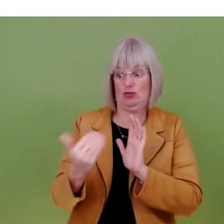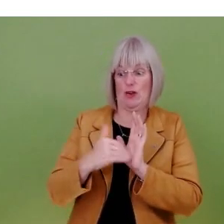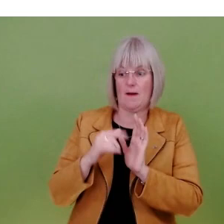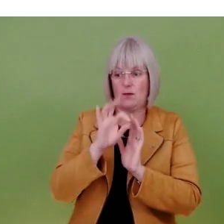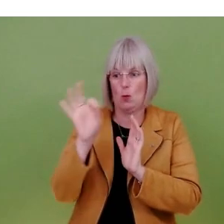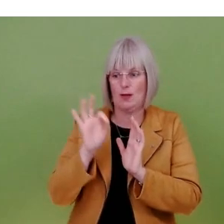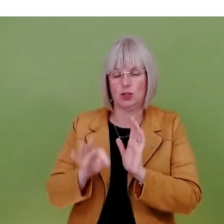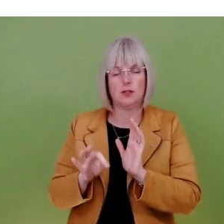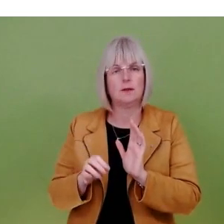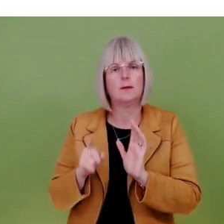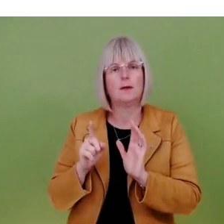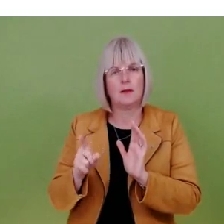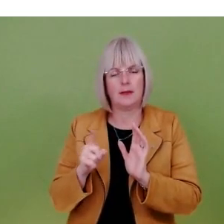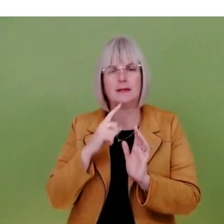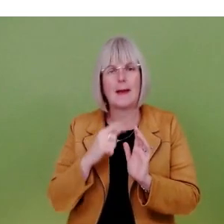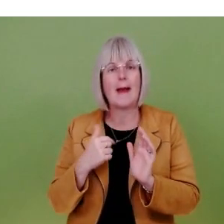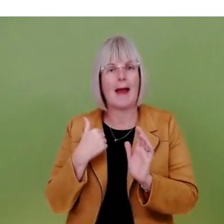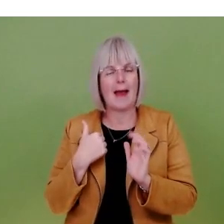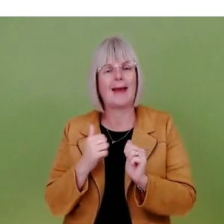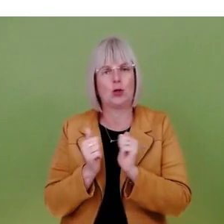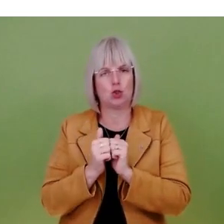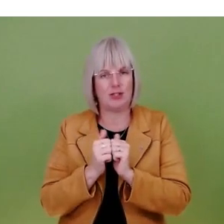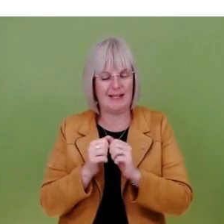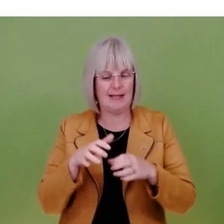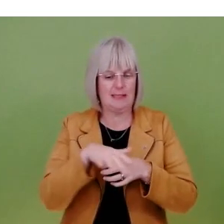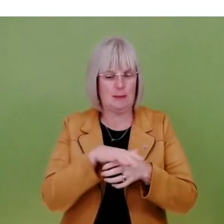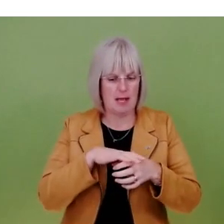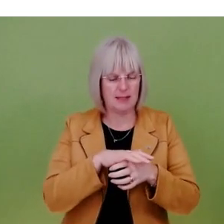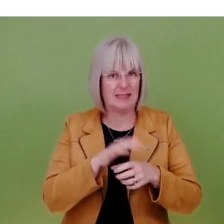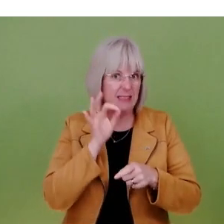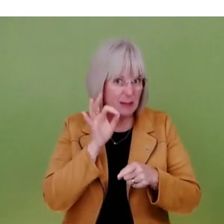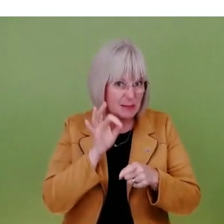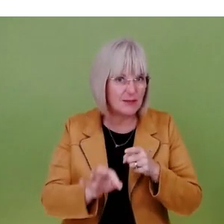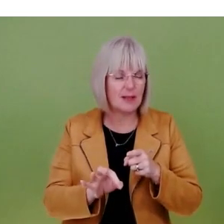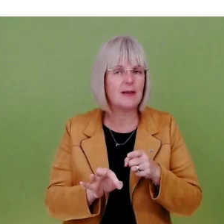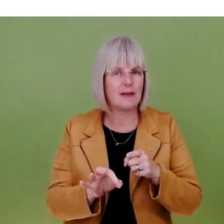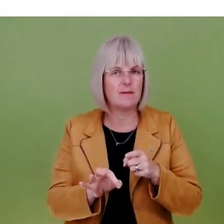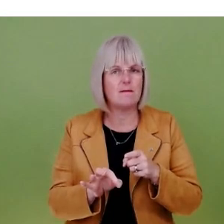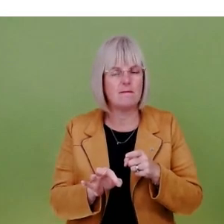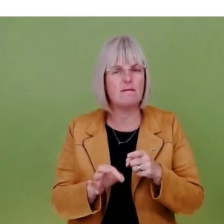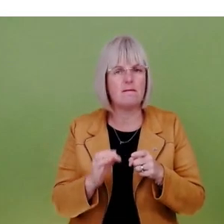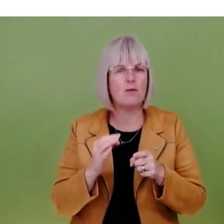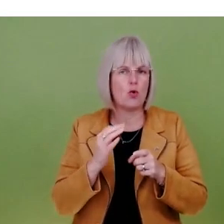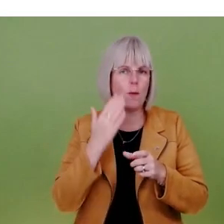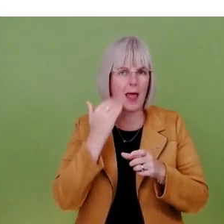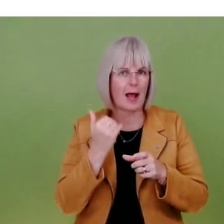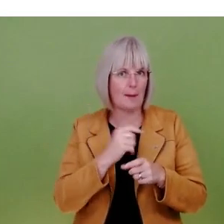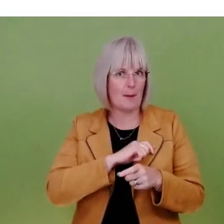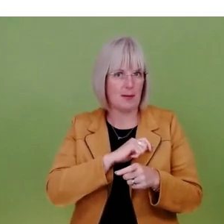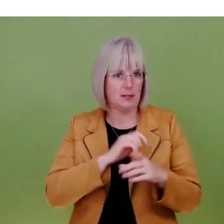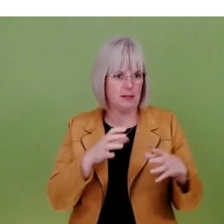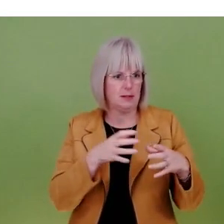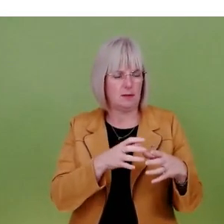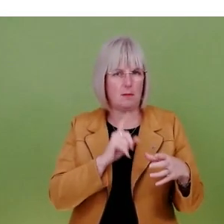about, I agree with having a space specifically for BAME members. How do you explain the idea to someone who feels that space